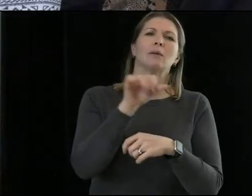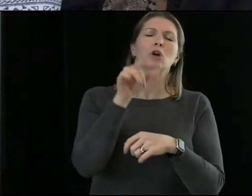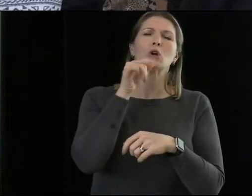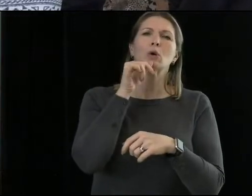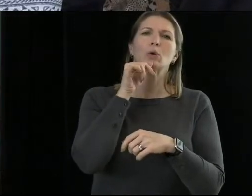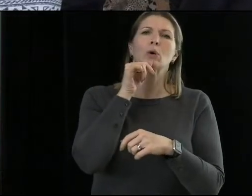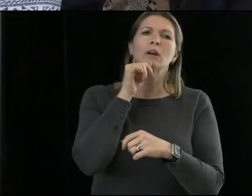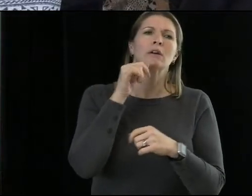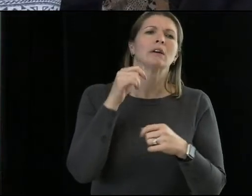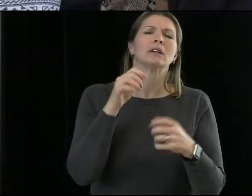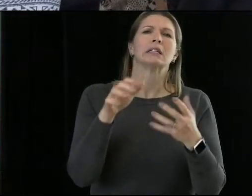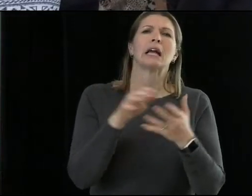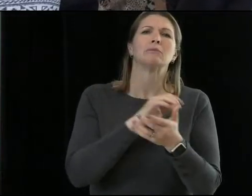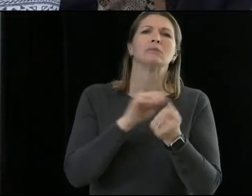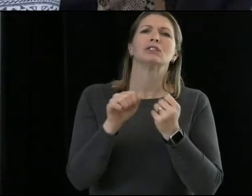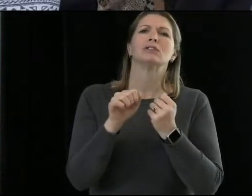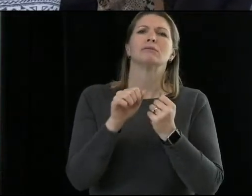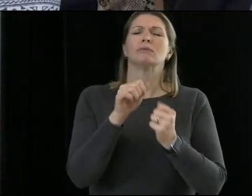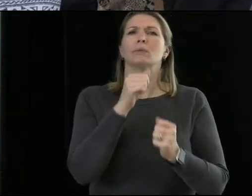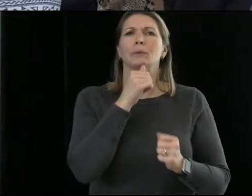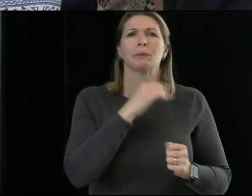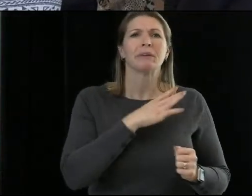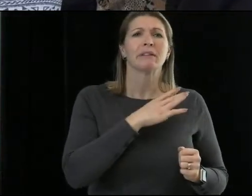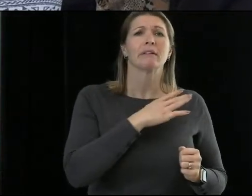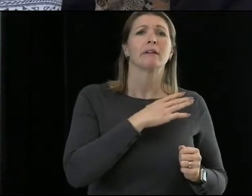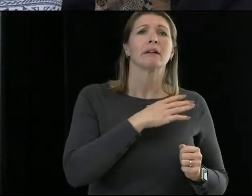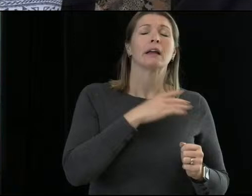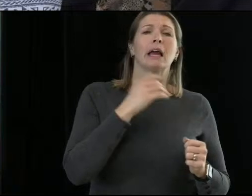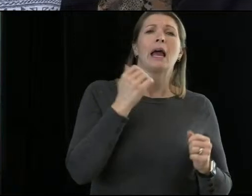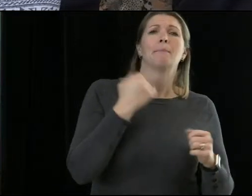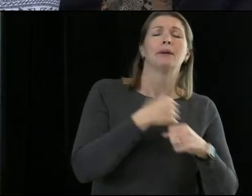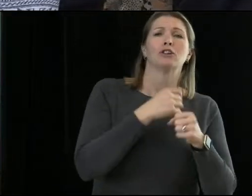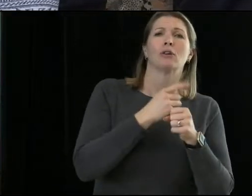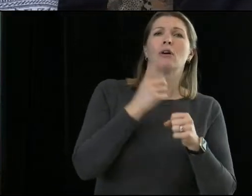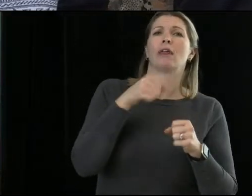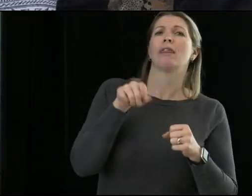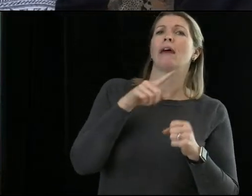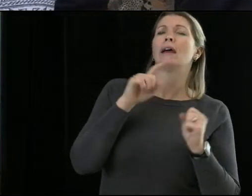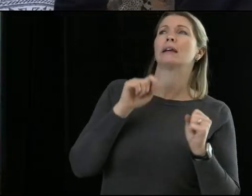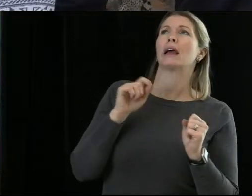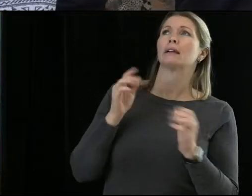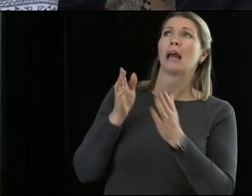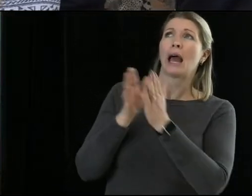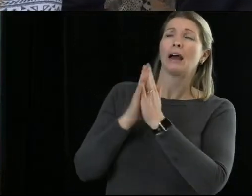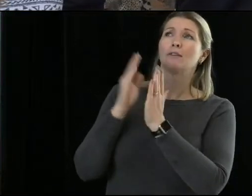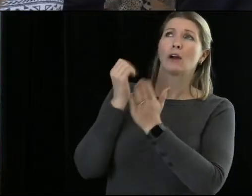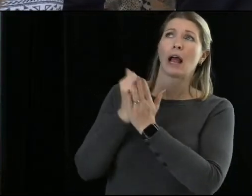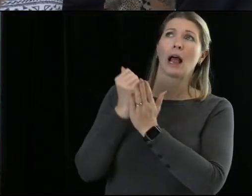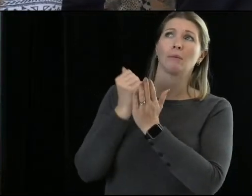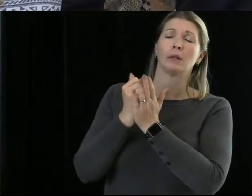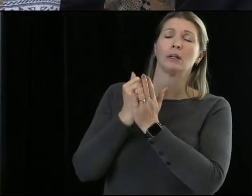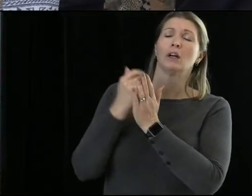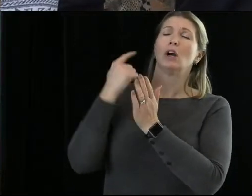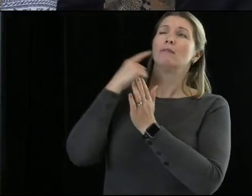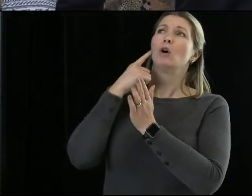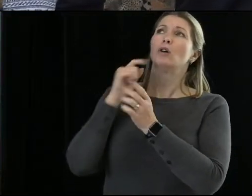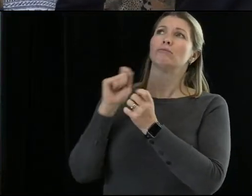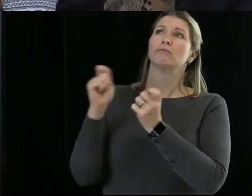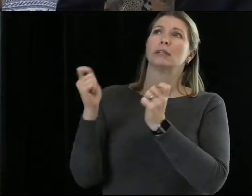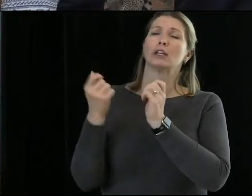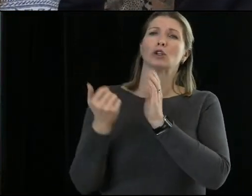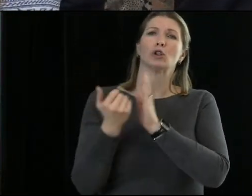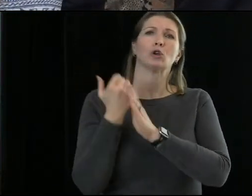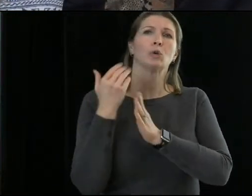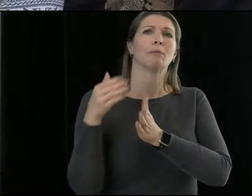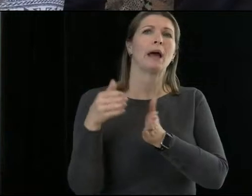their thinking so that they can turn to you to seek help, to lead them on a new path to a new life.